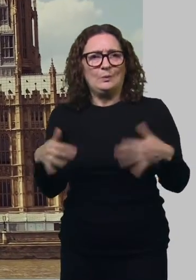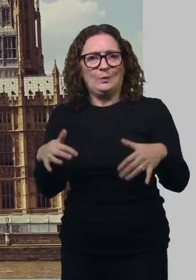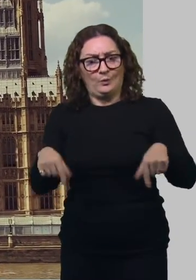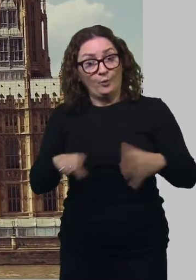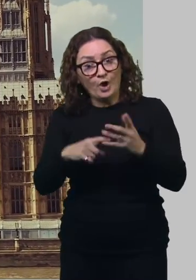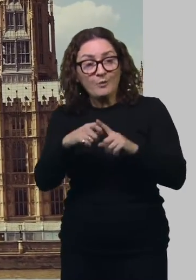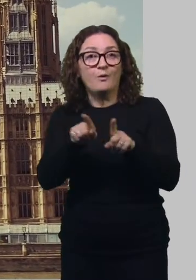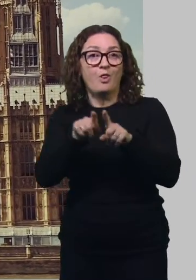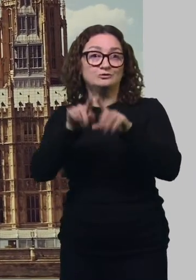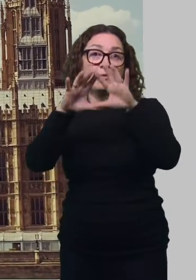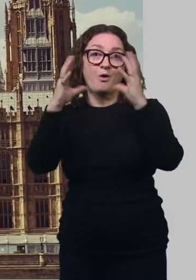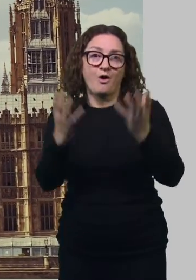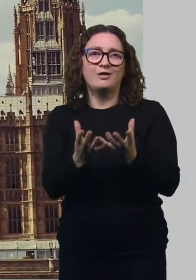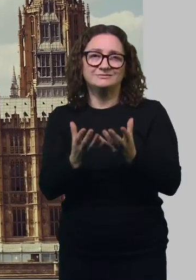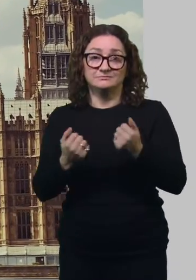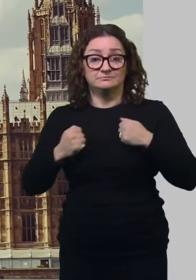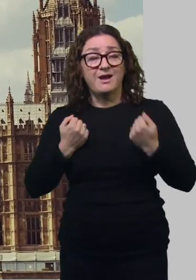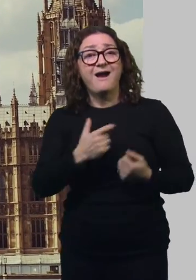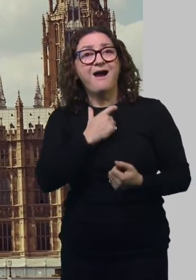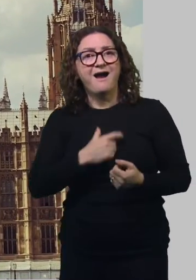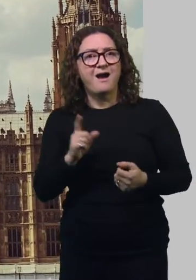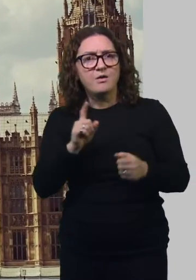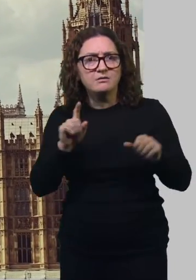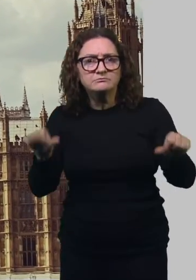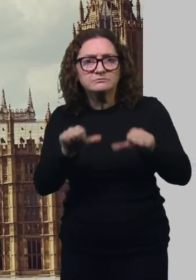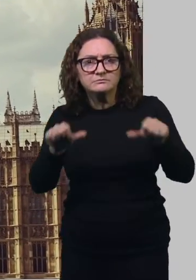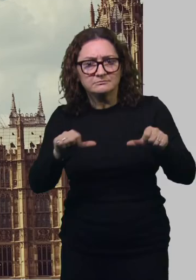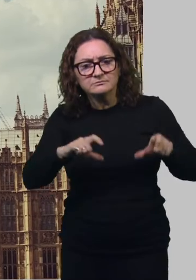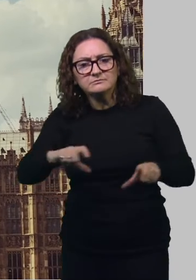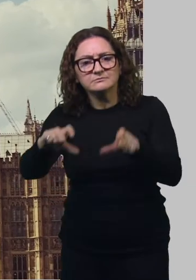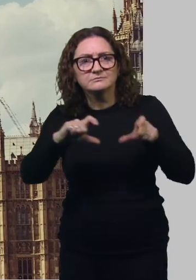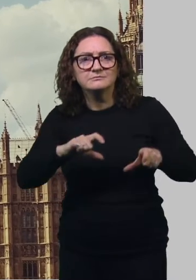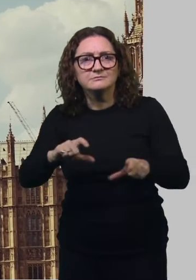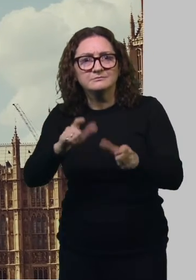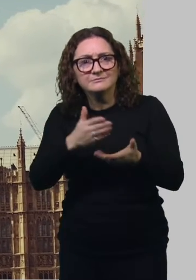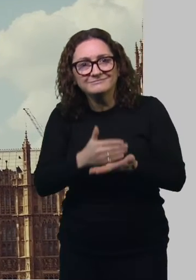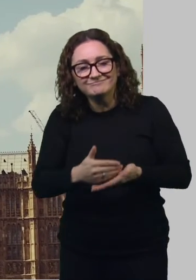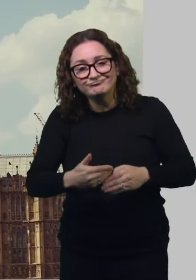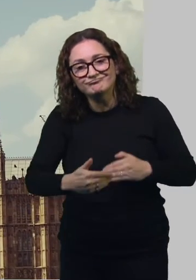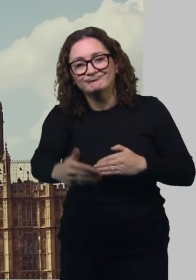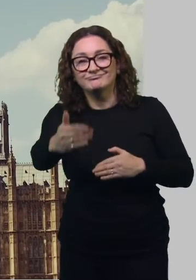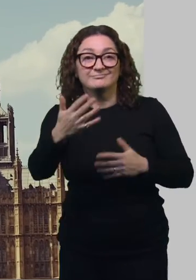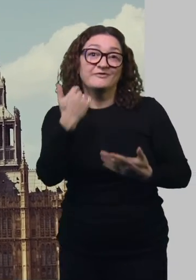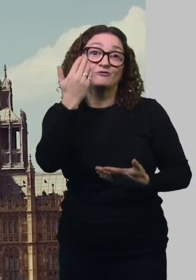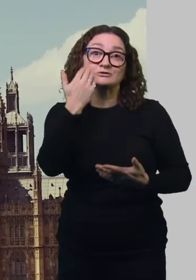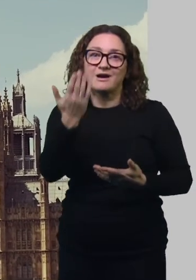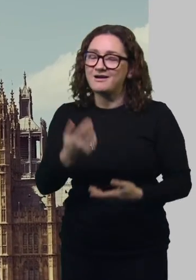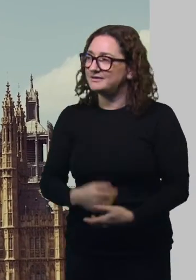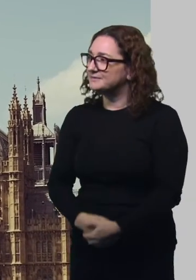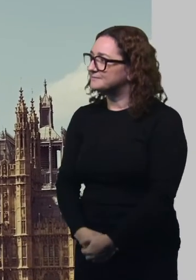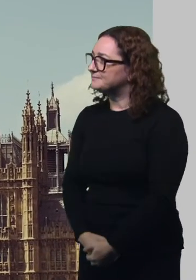Our role is to ensure that the story can continue to be told and understood, both now and into the future.